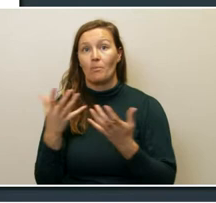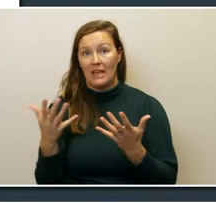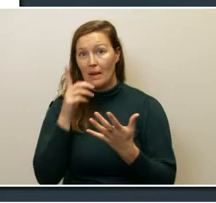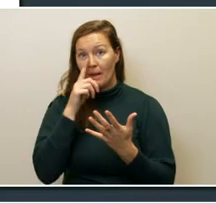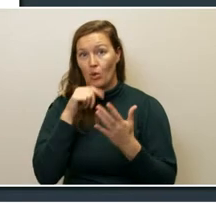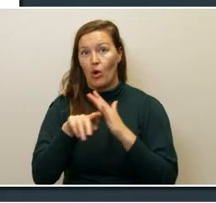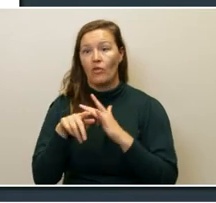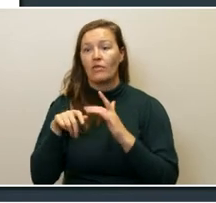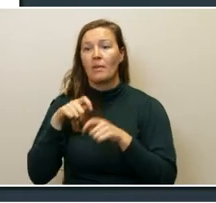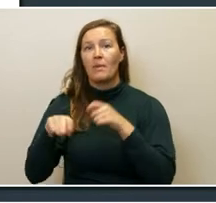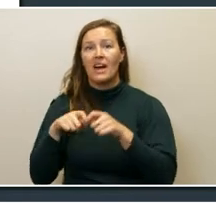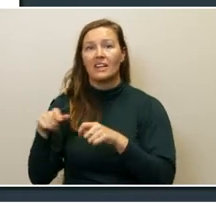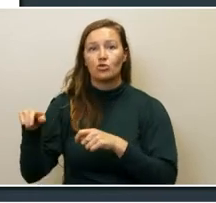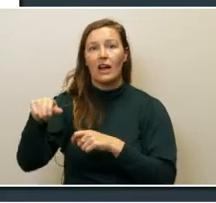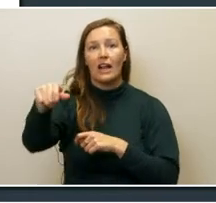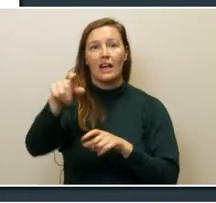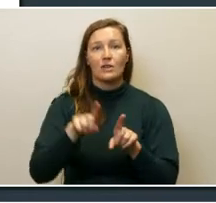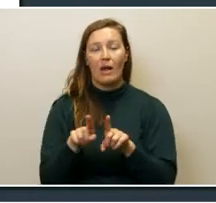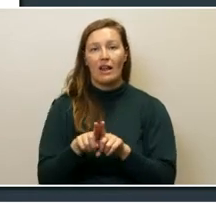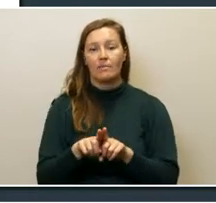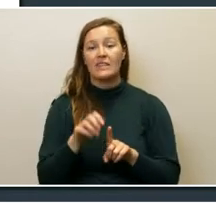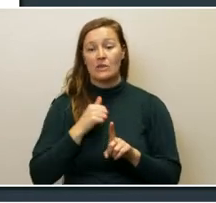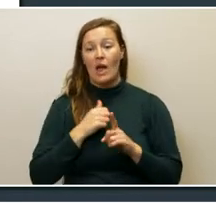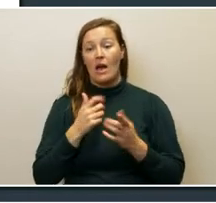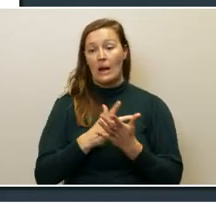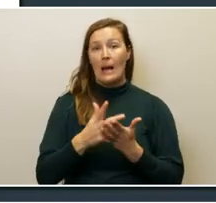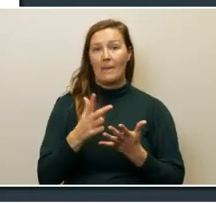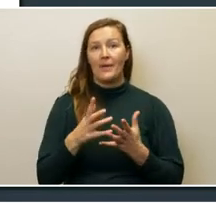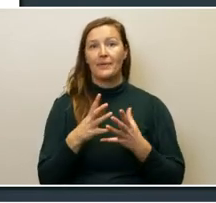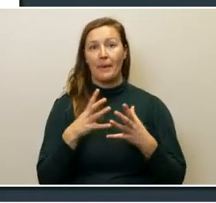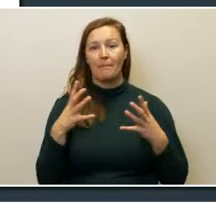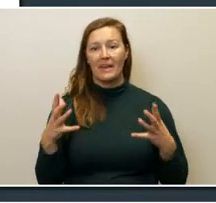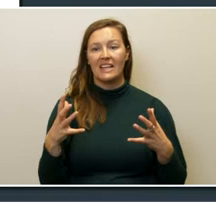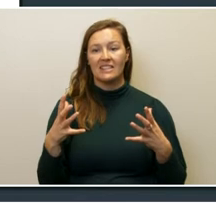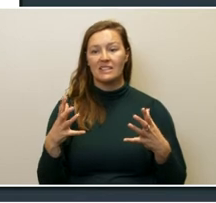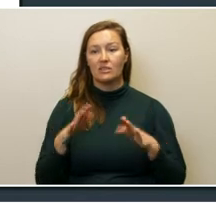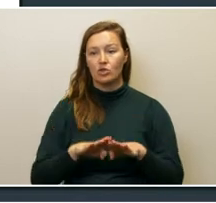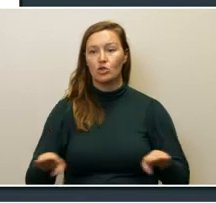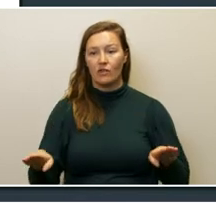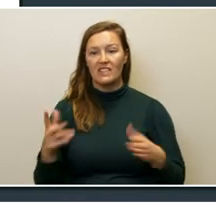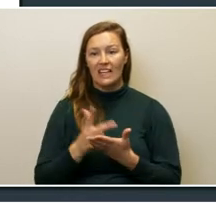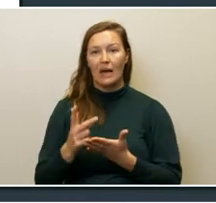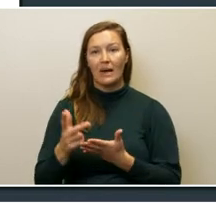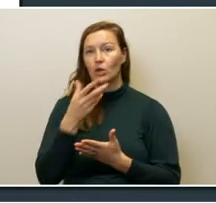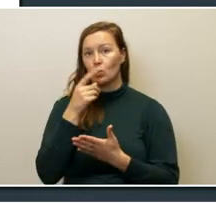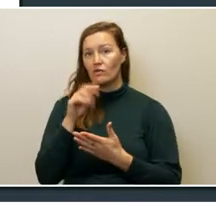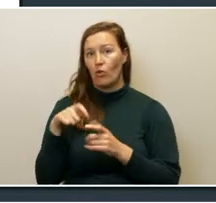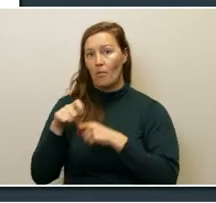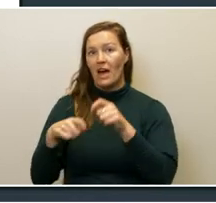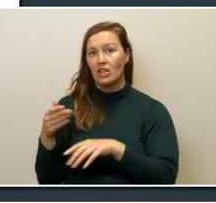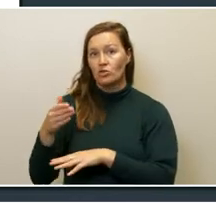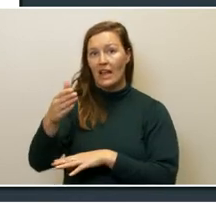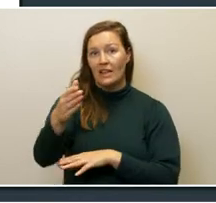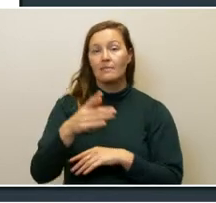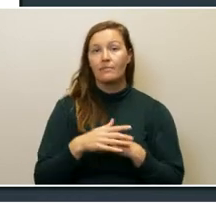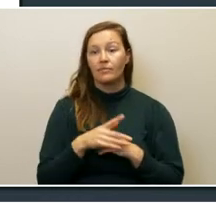many people on the bike trail. So our car park's probably the biggest serviced car park that's used for the bike trail. And if you